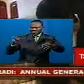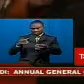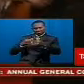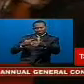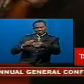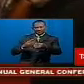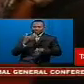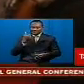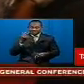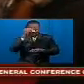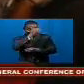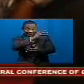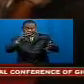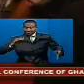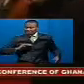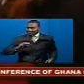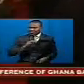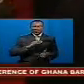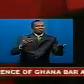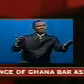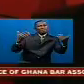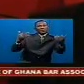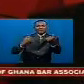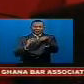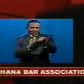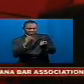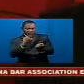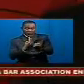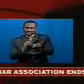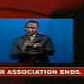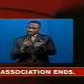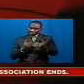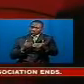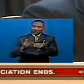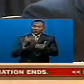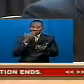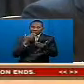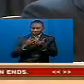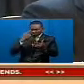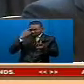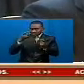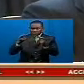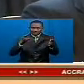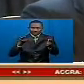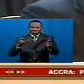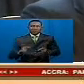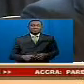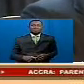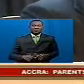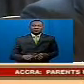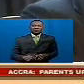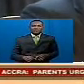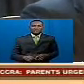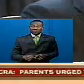country. He called on the members to rally behind him to promote good governance in the country. It is a call to